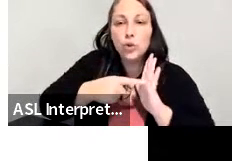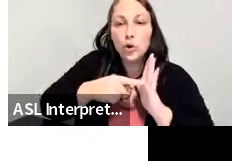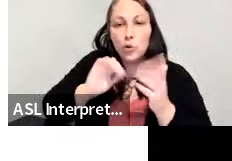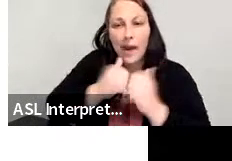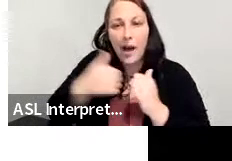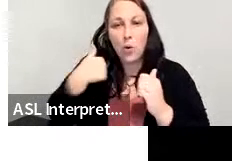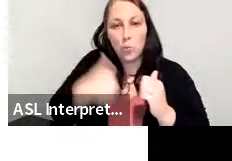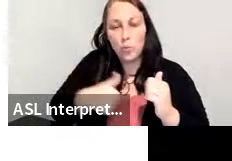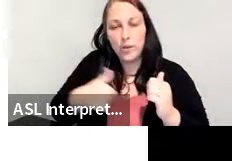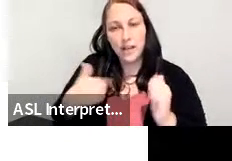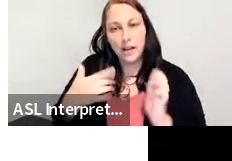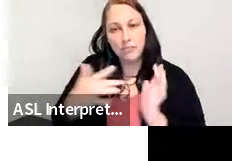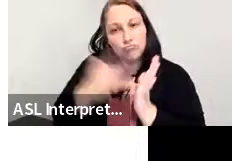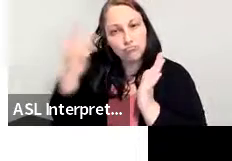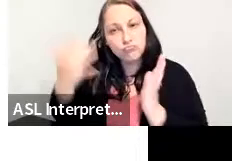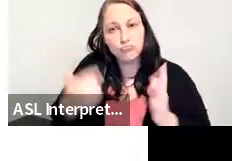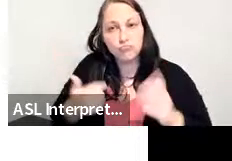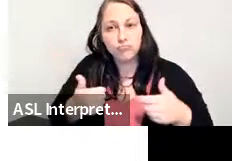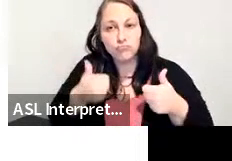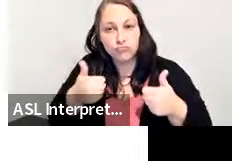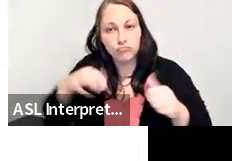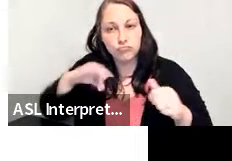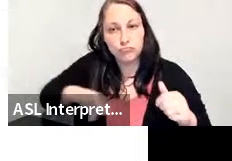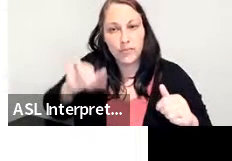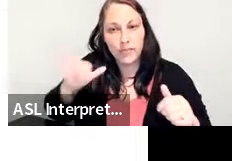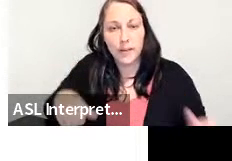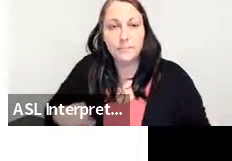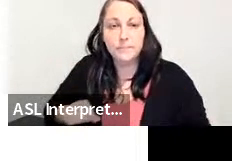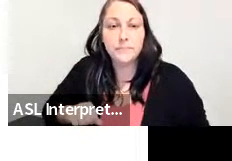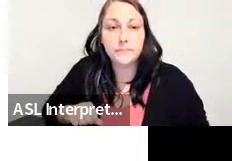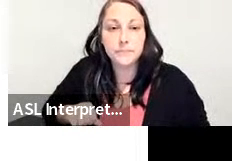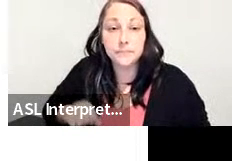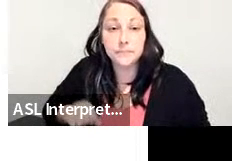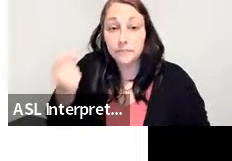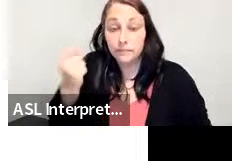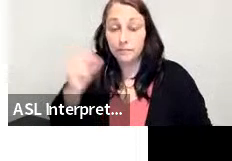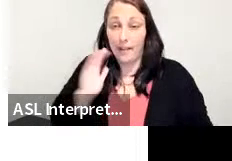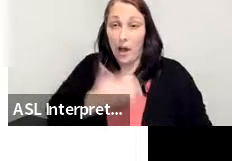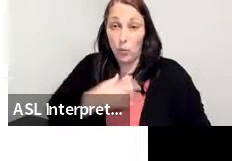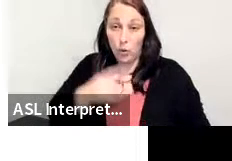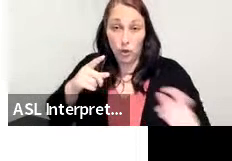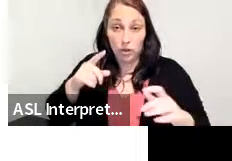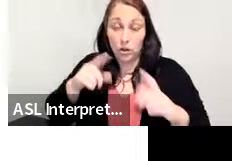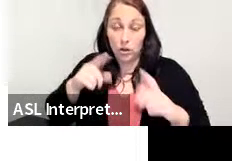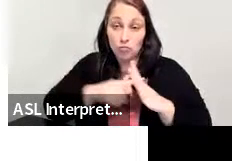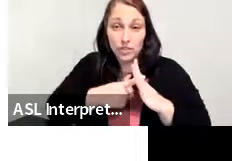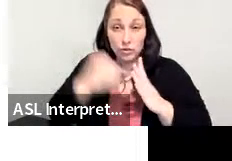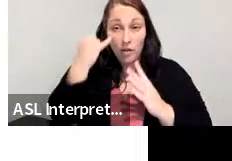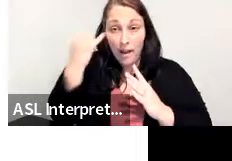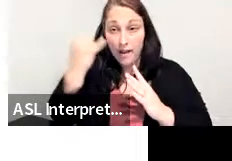Continue. So looking at some of our original massing ideas for the site, and